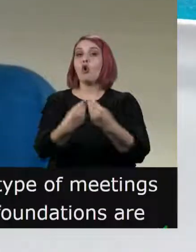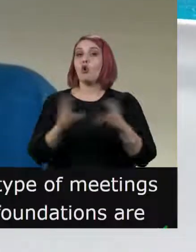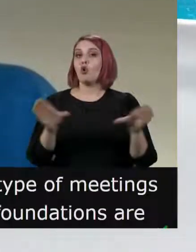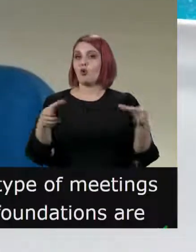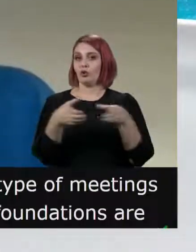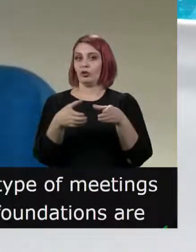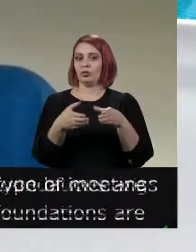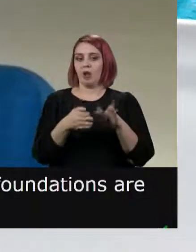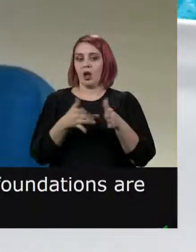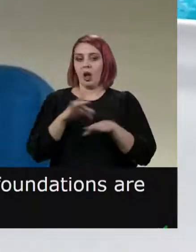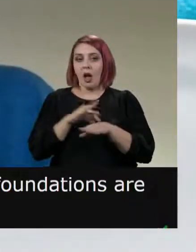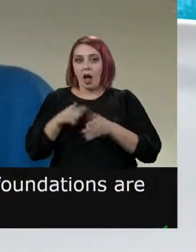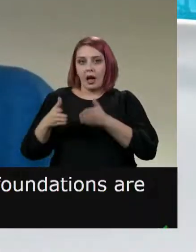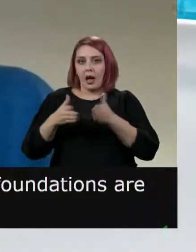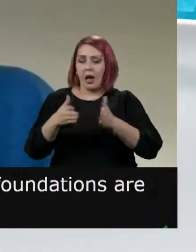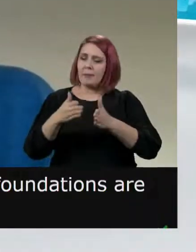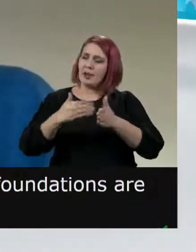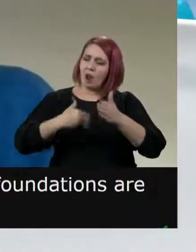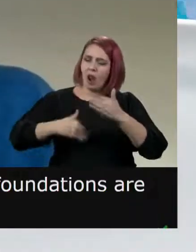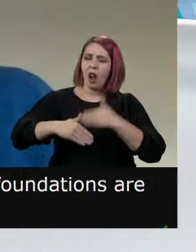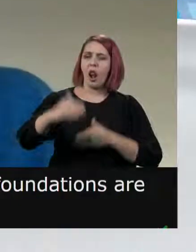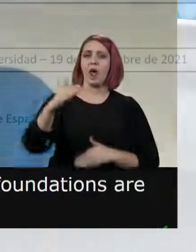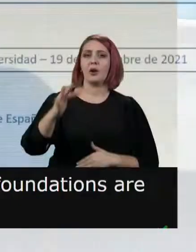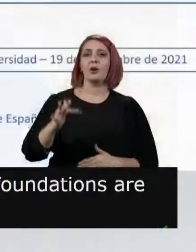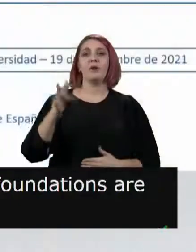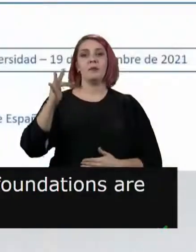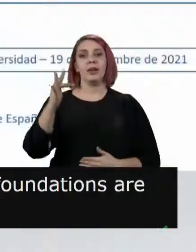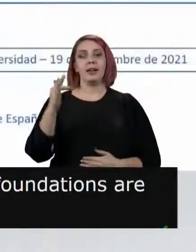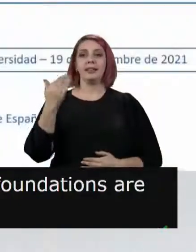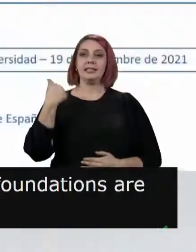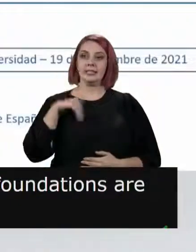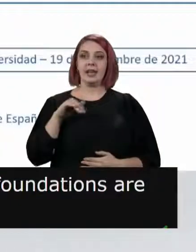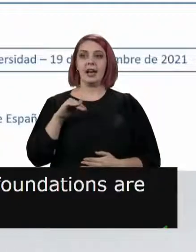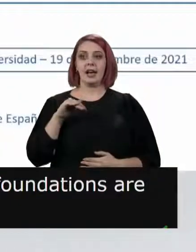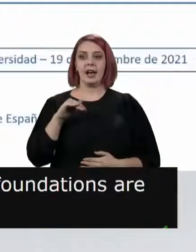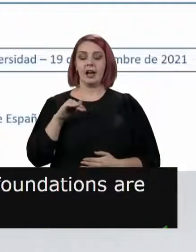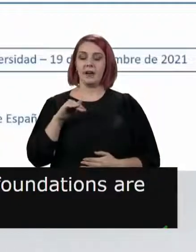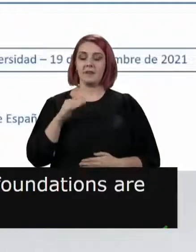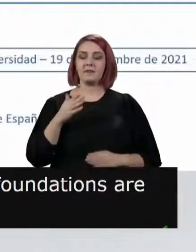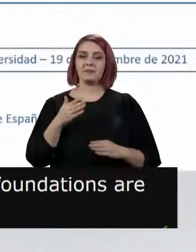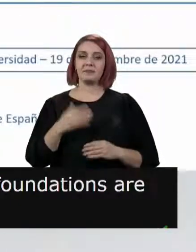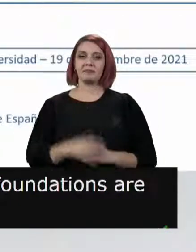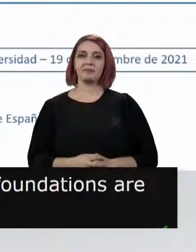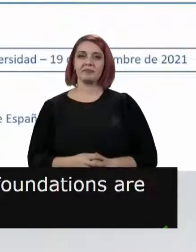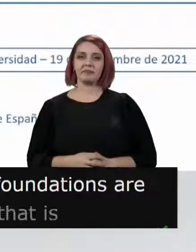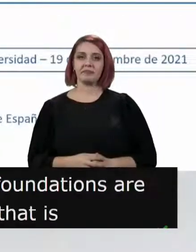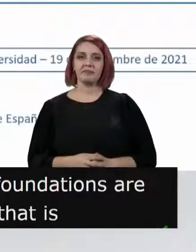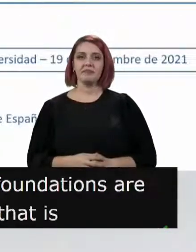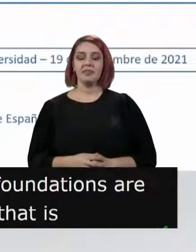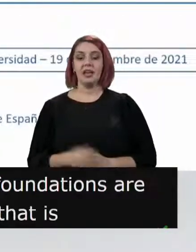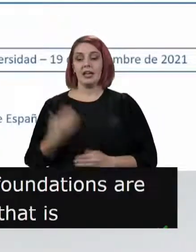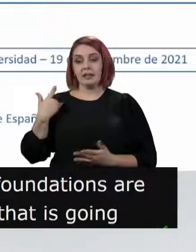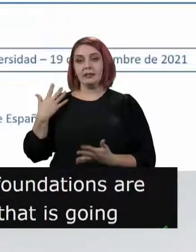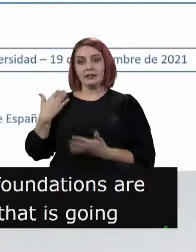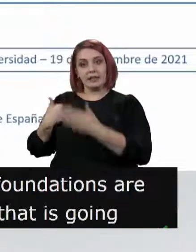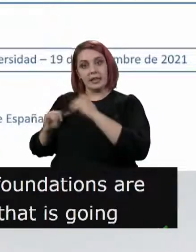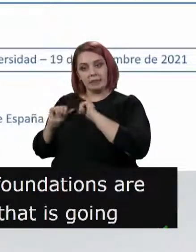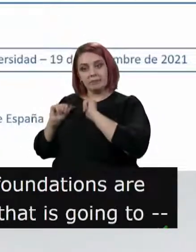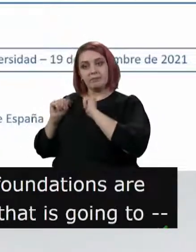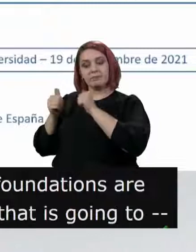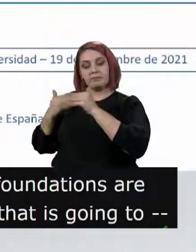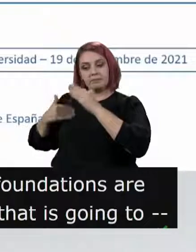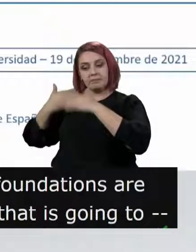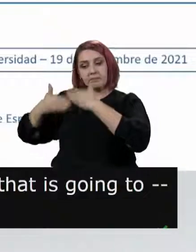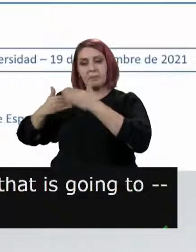in order to move forward into a path that is going to, a journey that is going to be long.